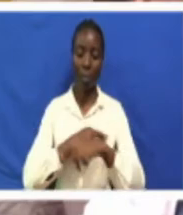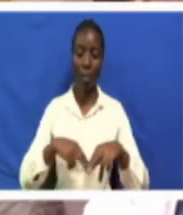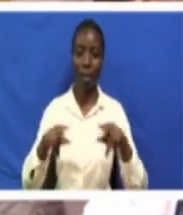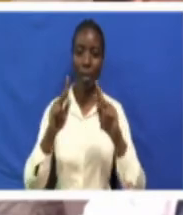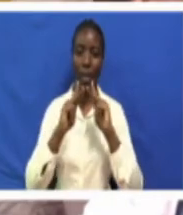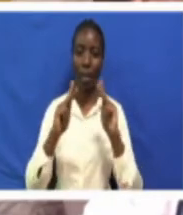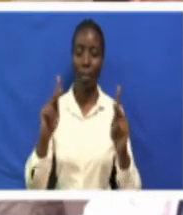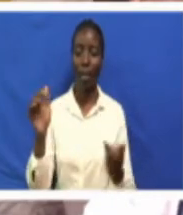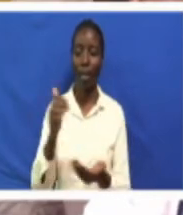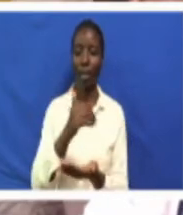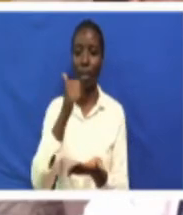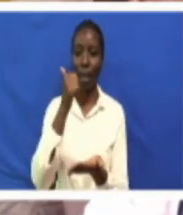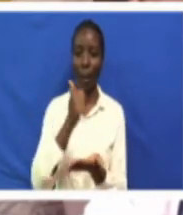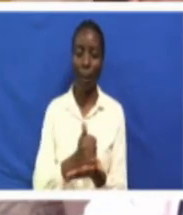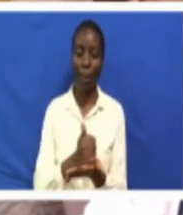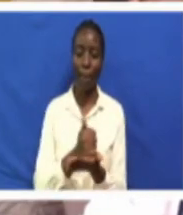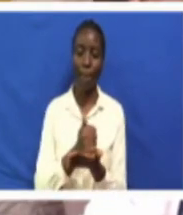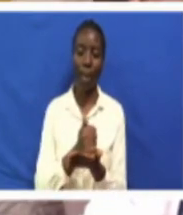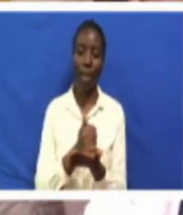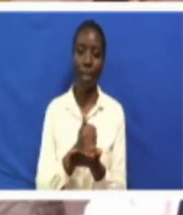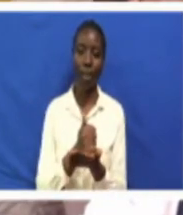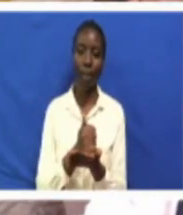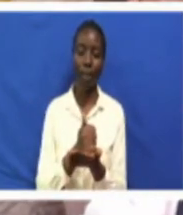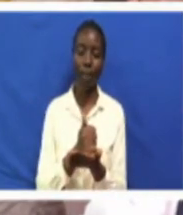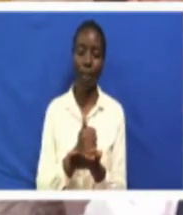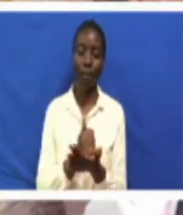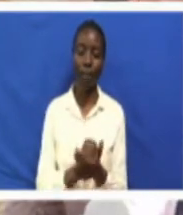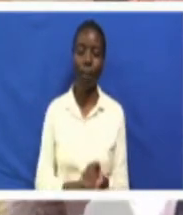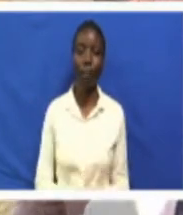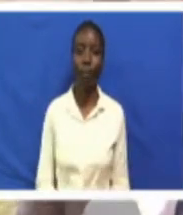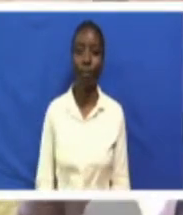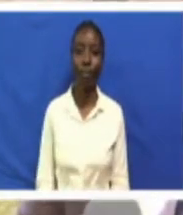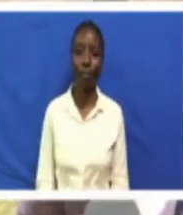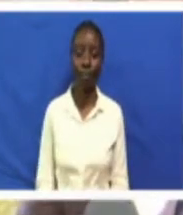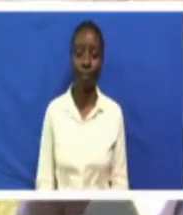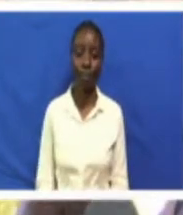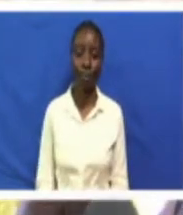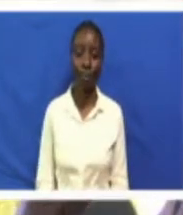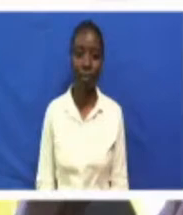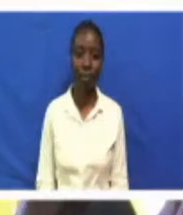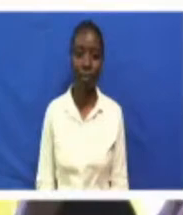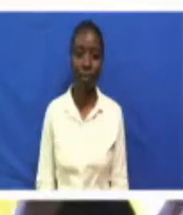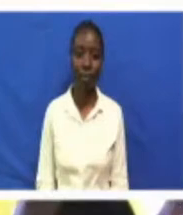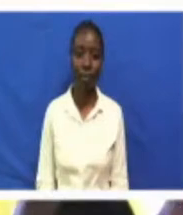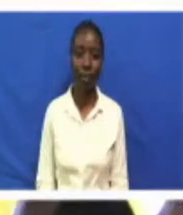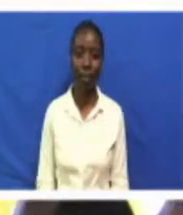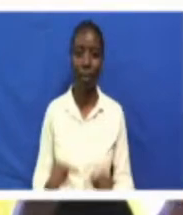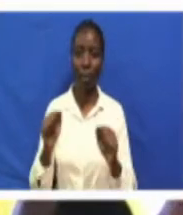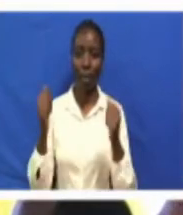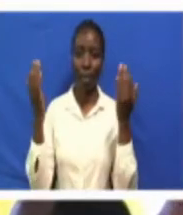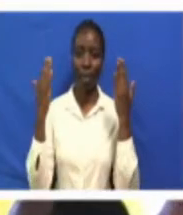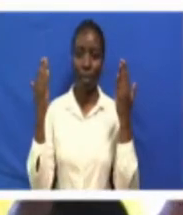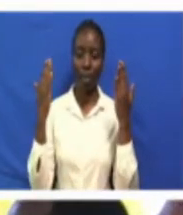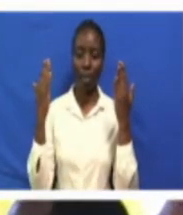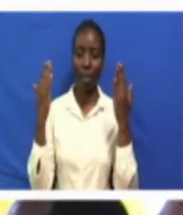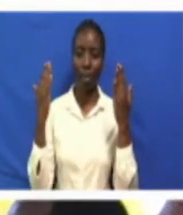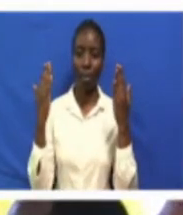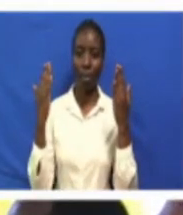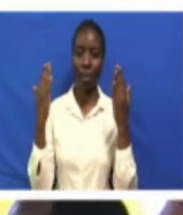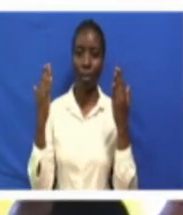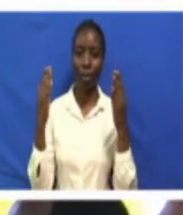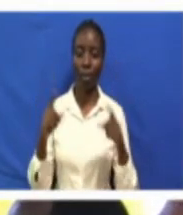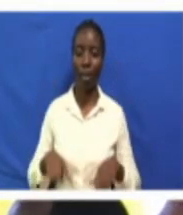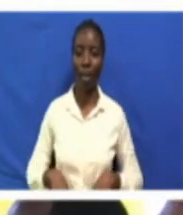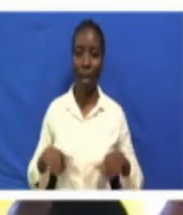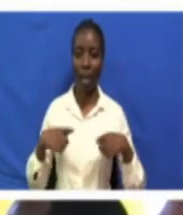unto them O Lord may they last in peace eternalize Grant unto them O